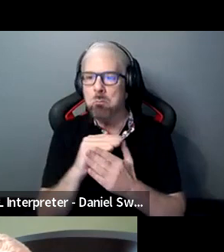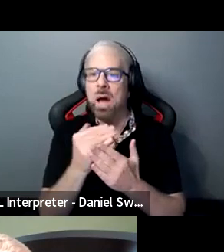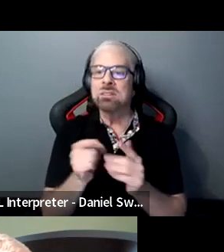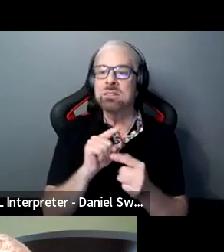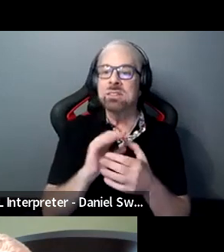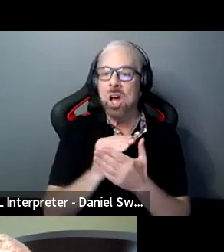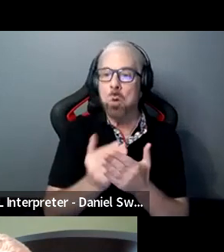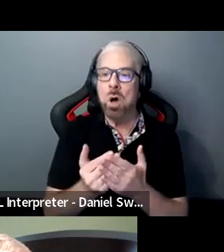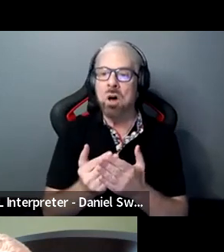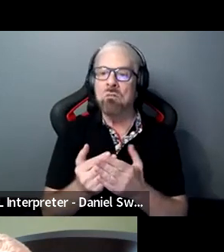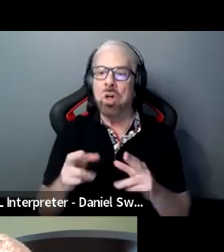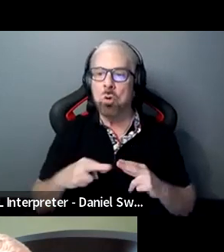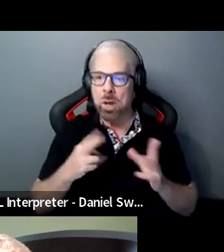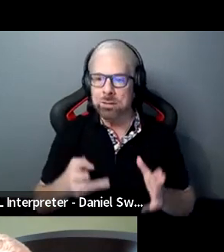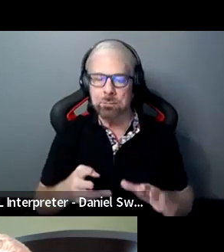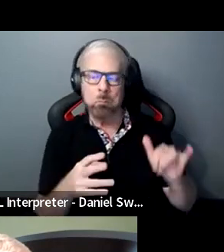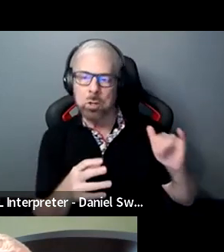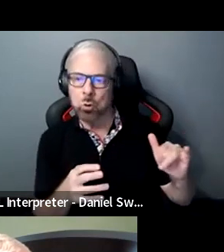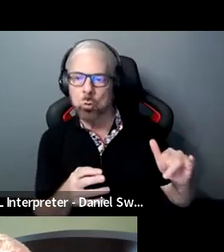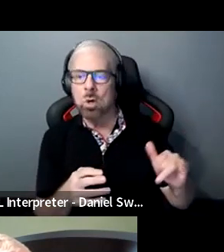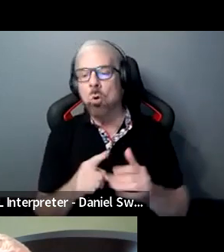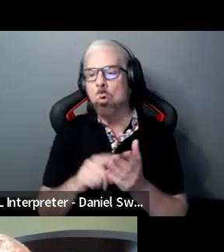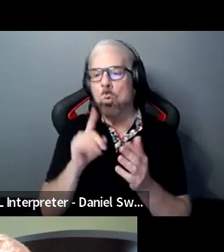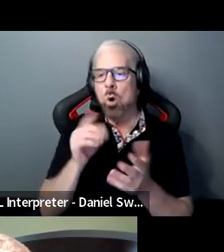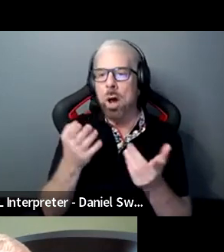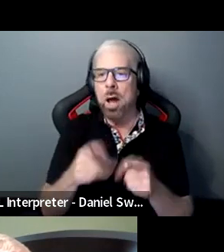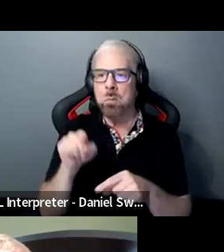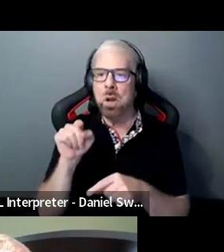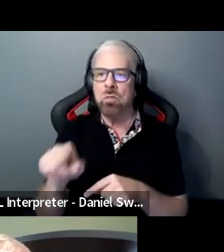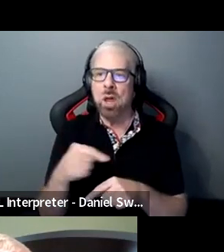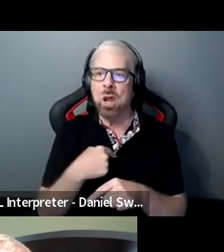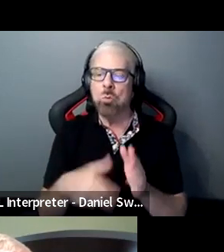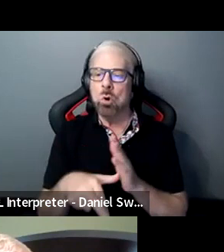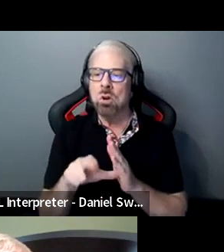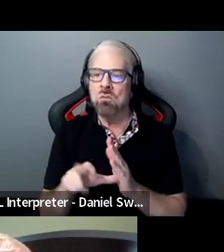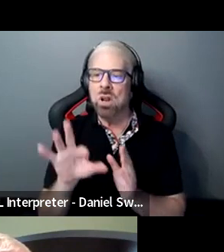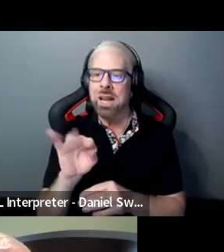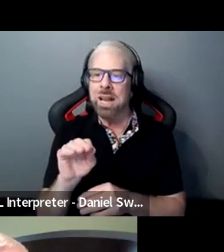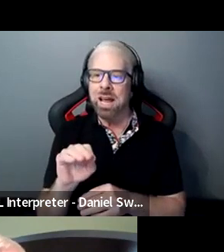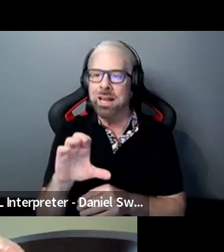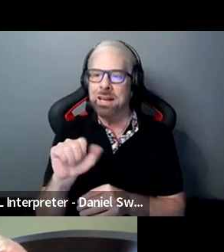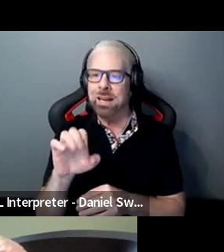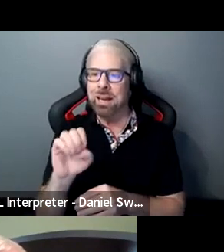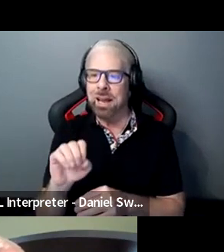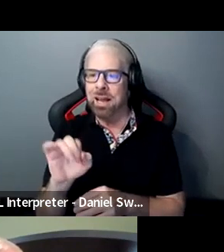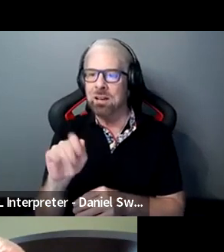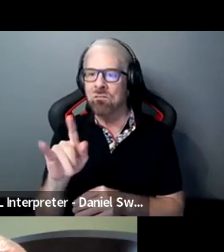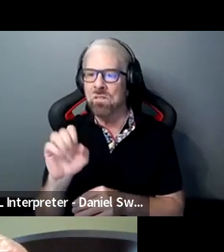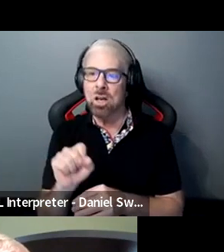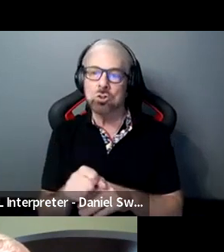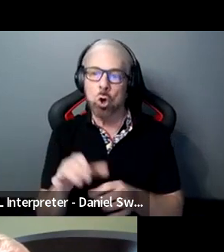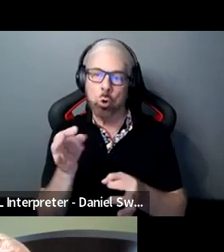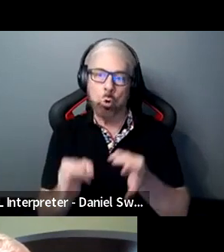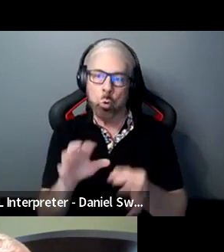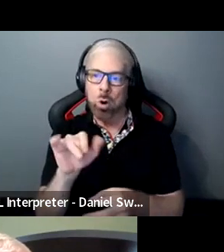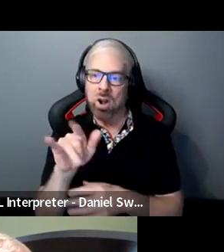residents. So am I. And what's going to happen to them. I reviewed 90 case files of court files of Glenwood